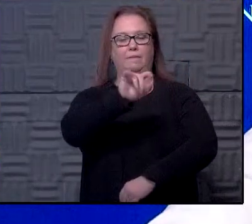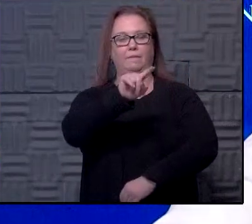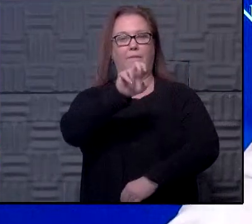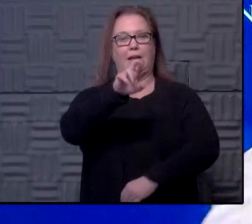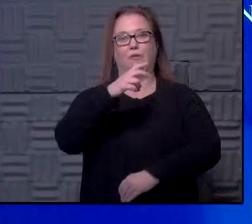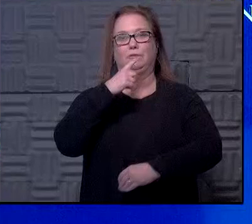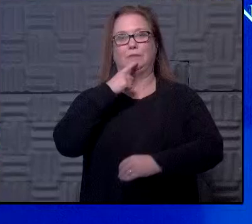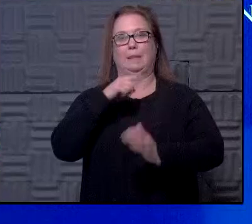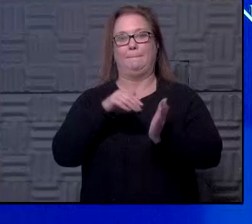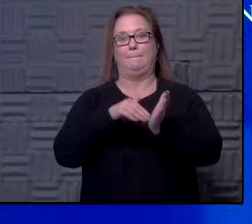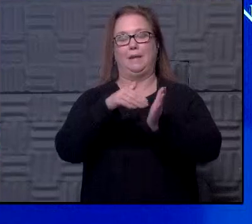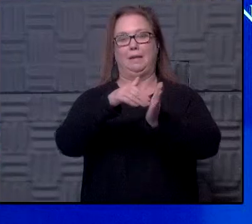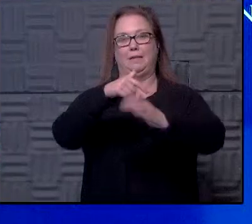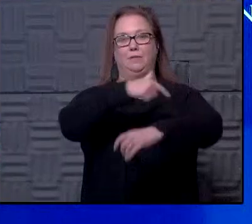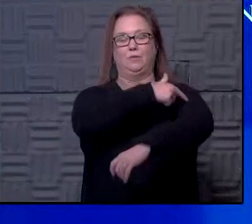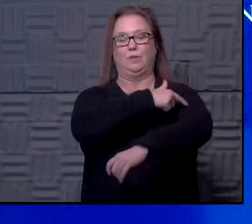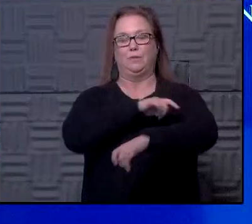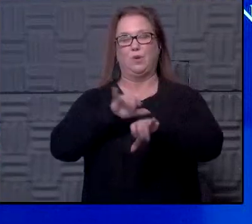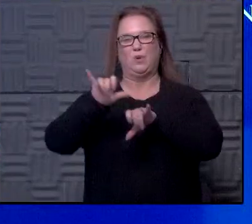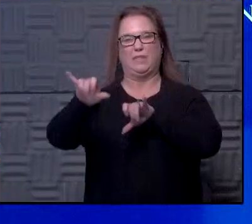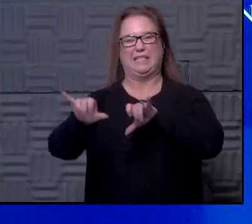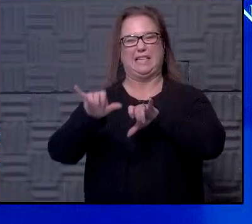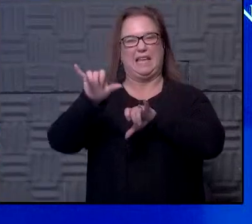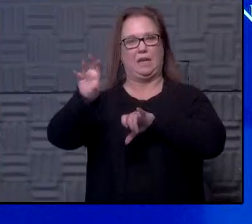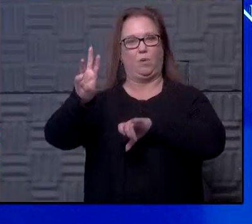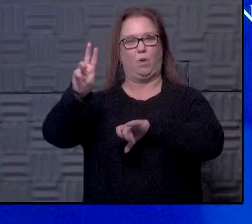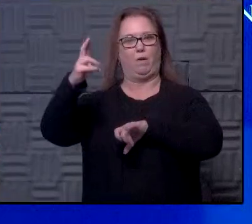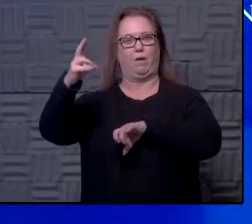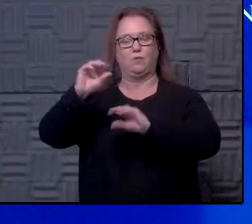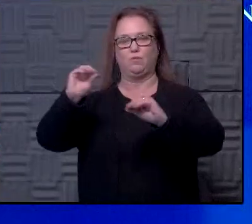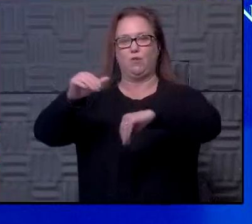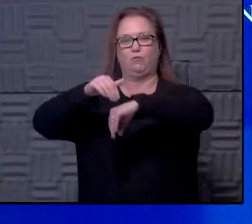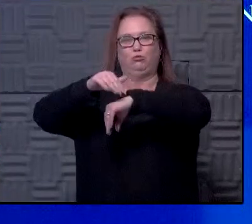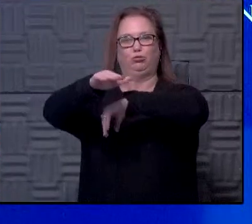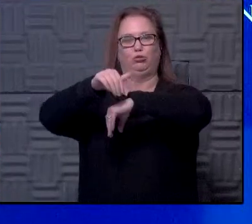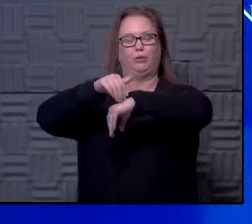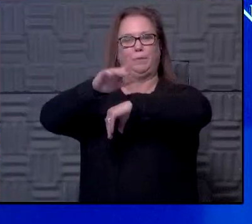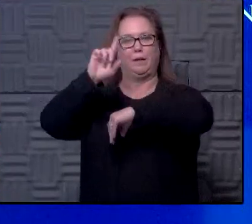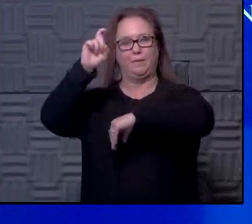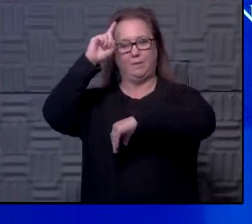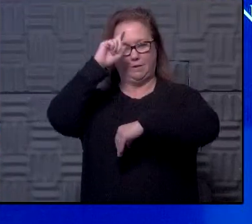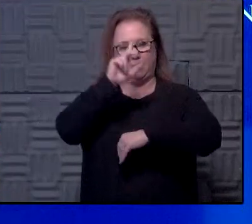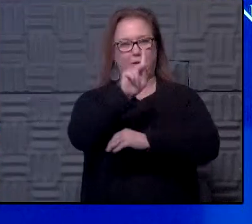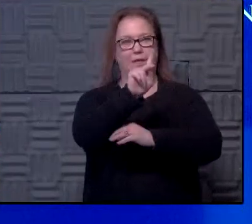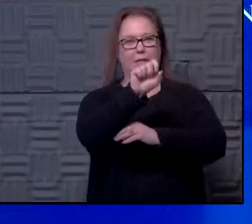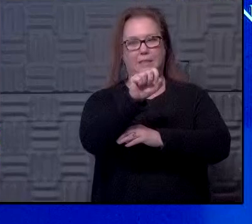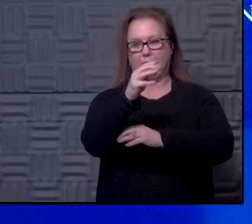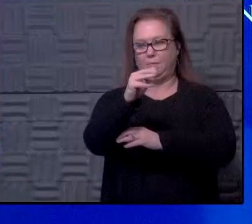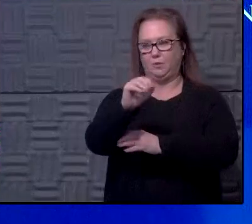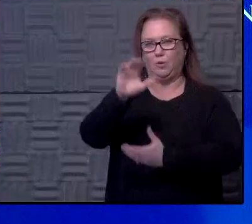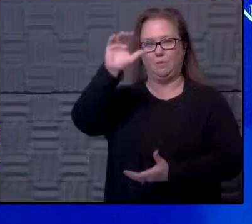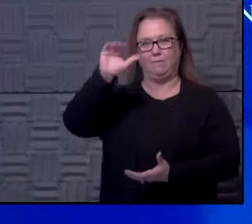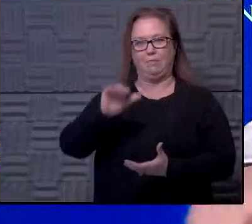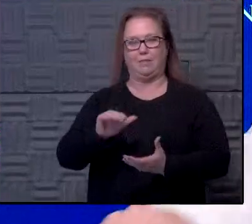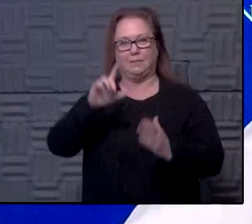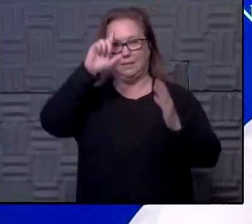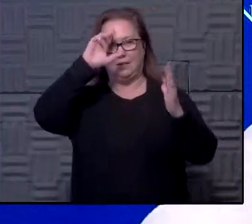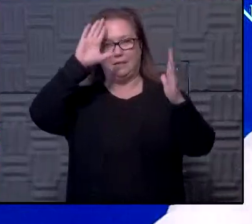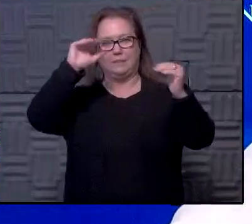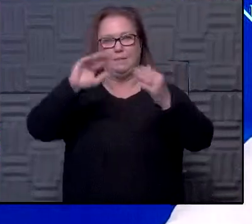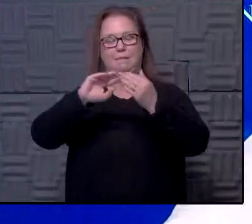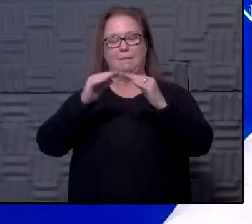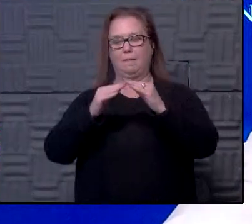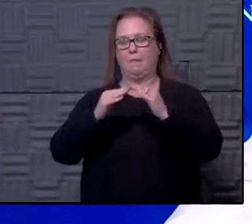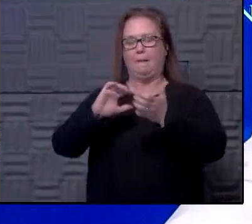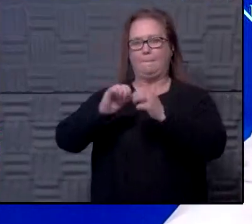night, millions of doses are sitting in a warehouse without shipment instructions from the government. We know Kansas and Missouri are hearing they'll be getting less than expected. How